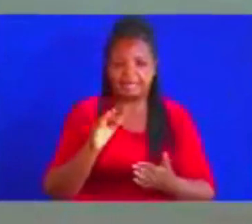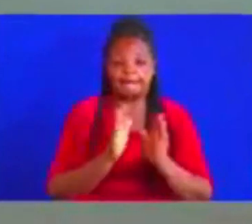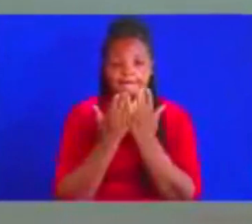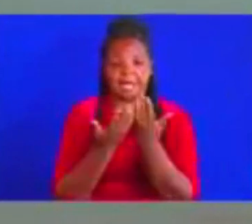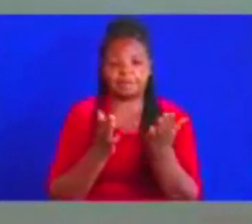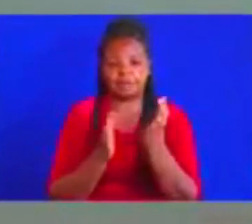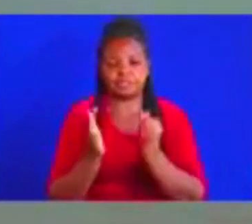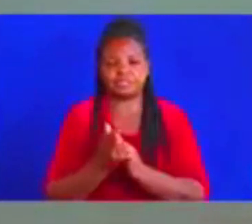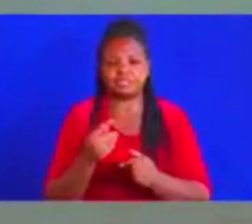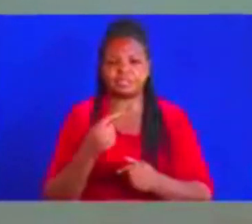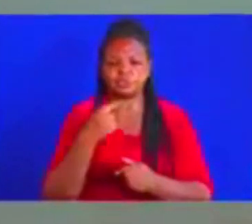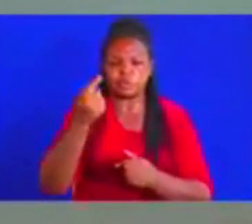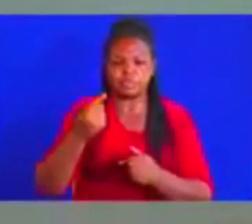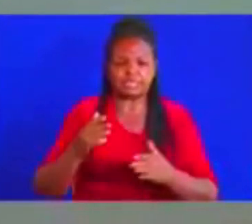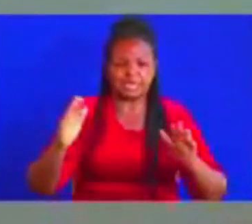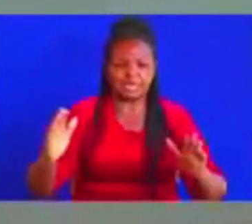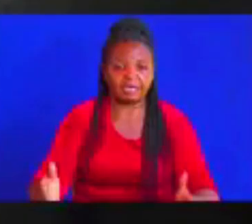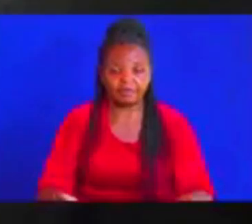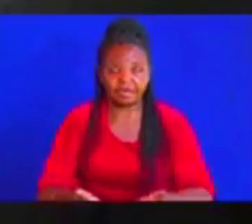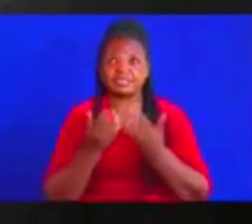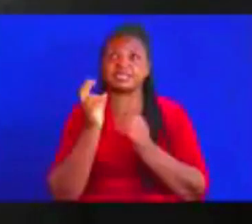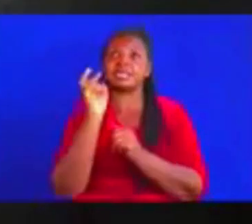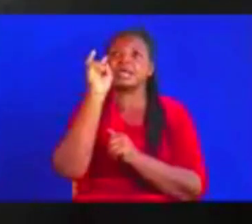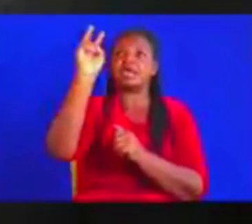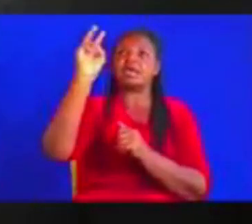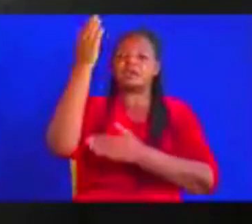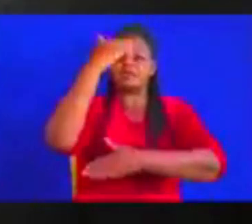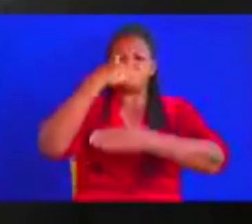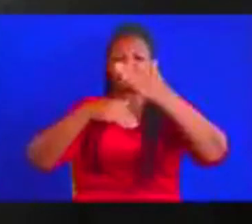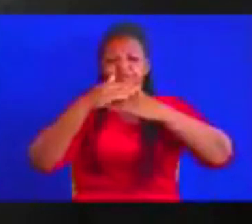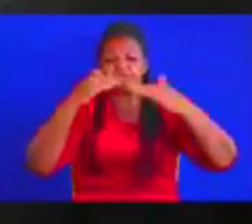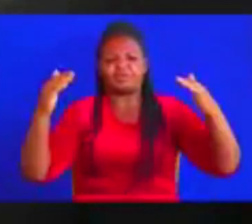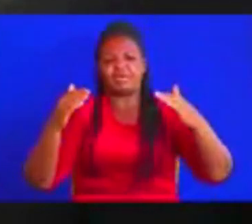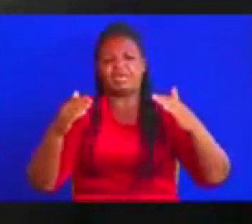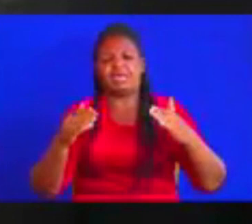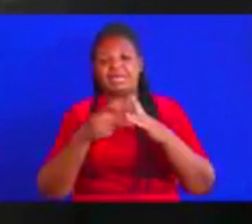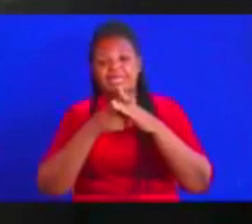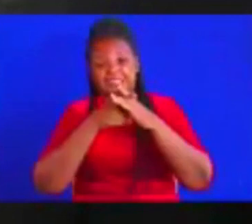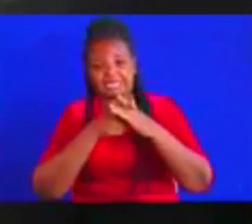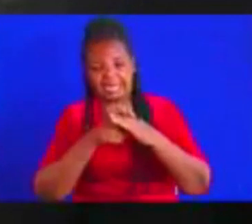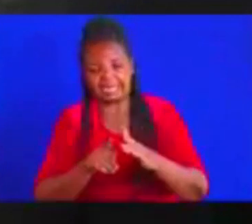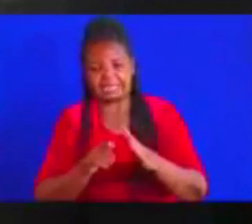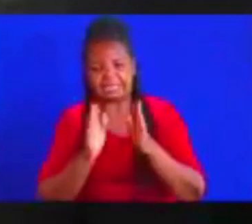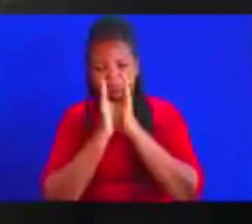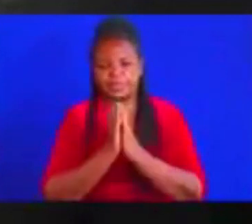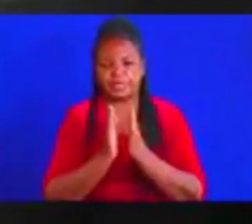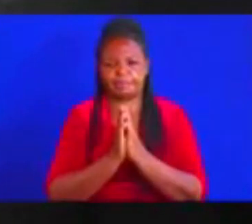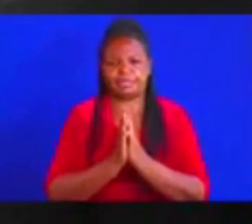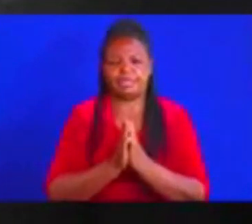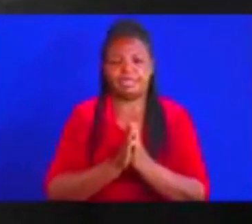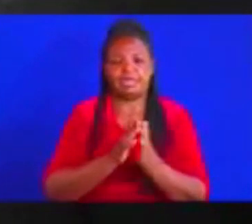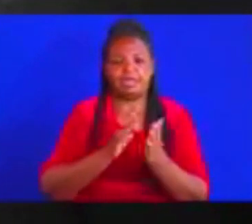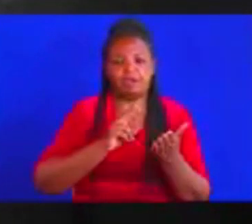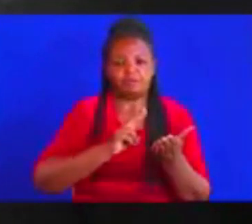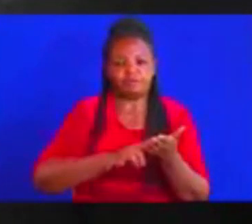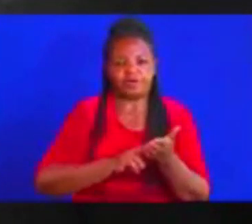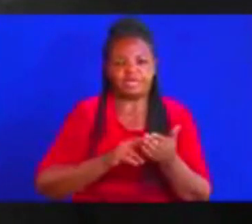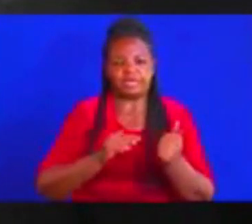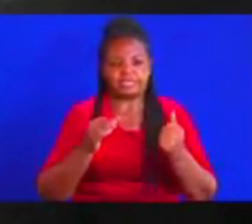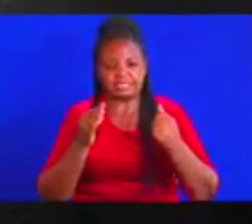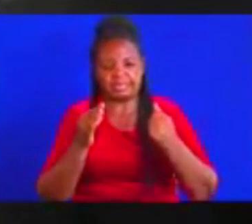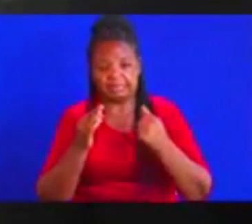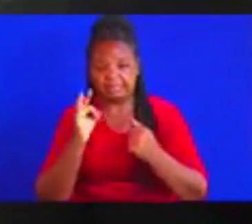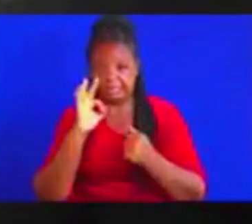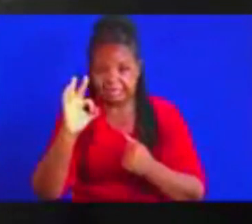says that he lifted up his eyes to the heavens and then he began his prayer. By the time we get to verse 3, this is what Jesus is